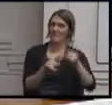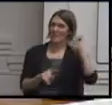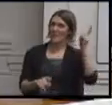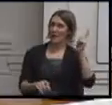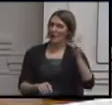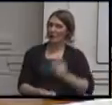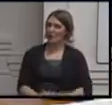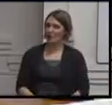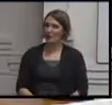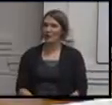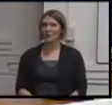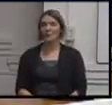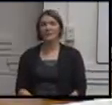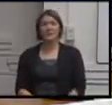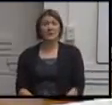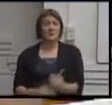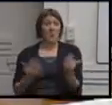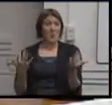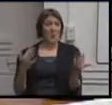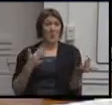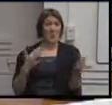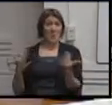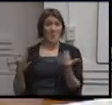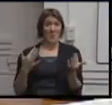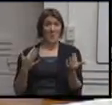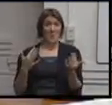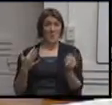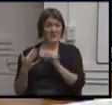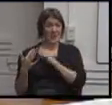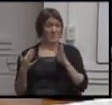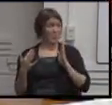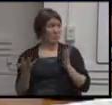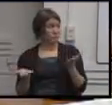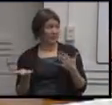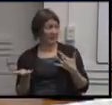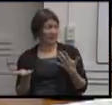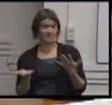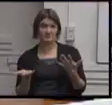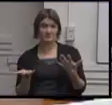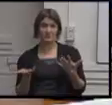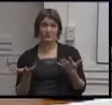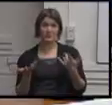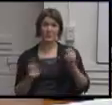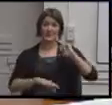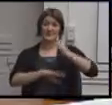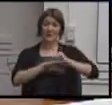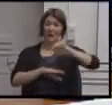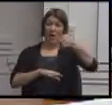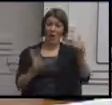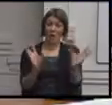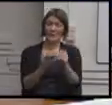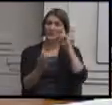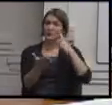So do we want to set another budget meeting